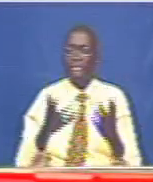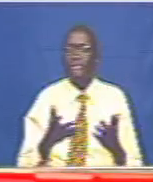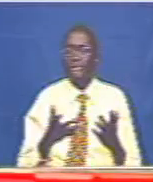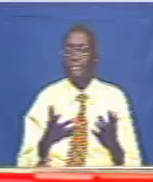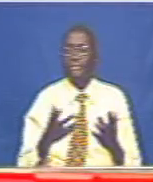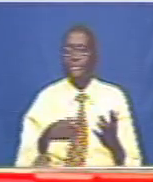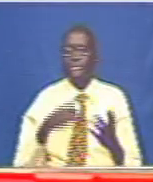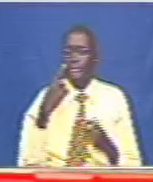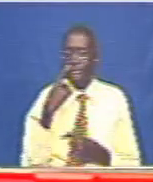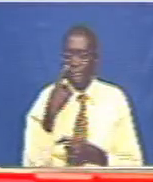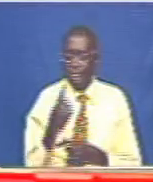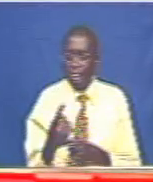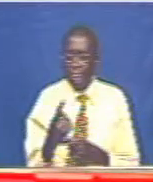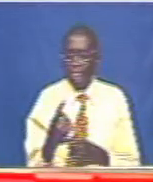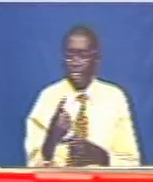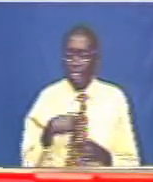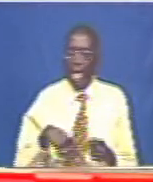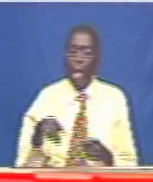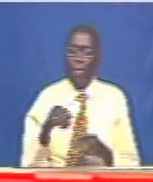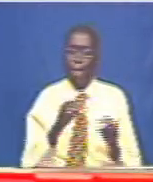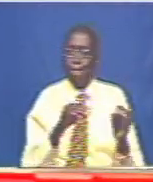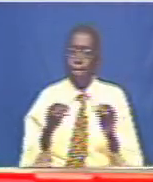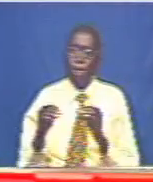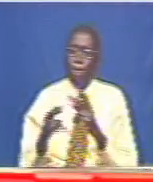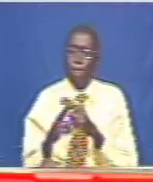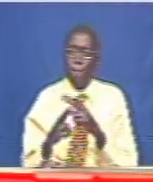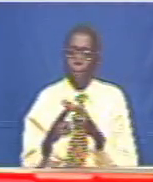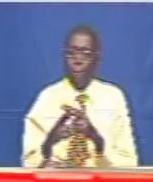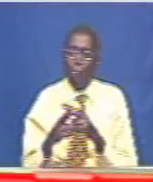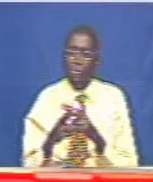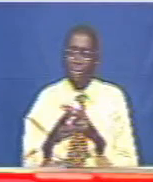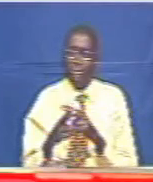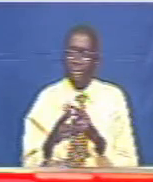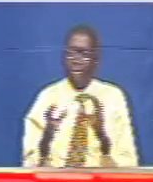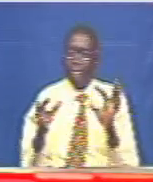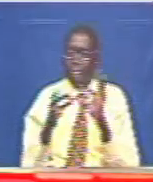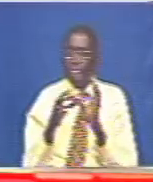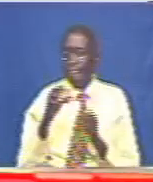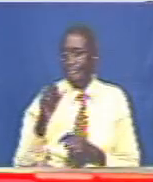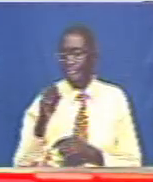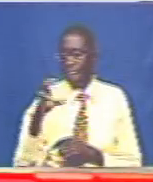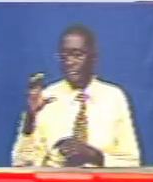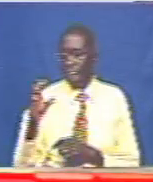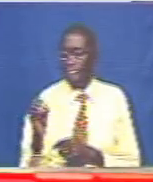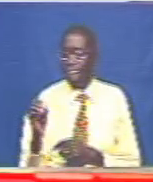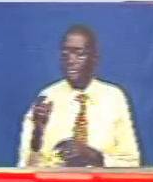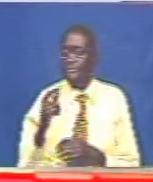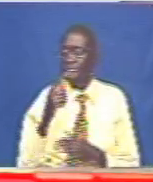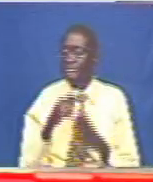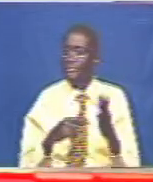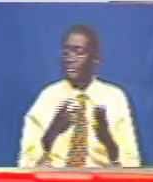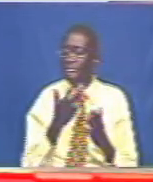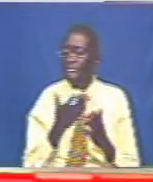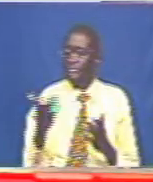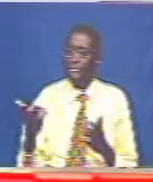we had been able to say, our movement branding actually is so much leaned towards the circles. But what are other aspects